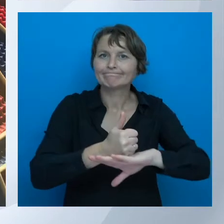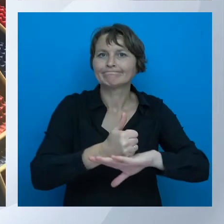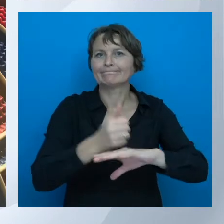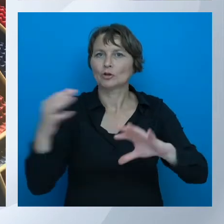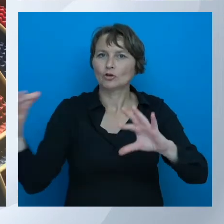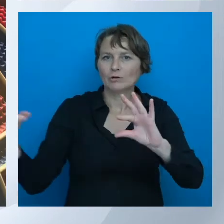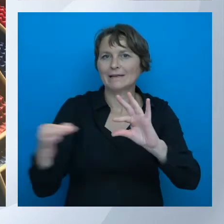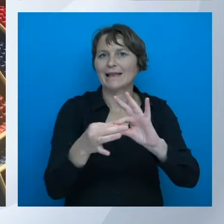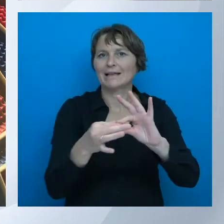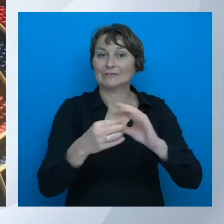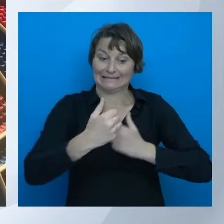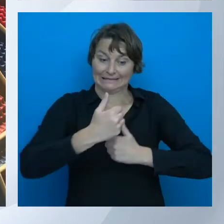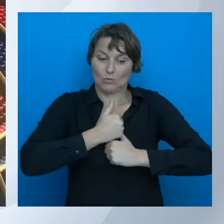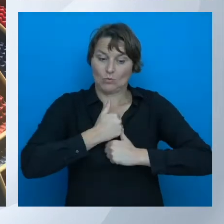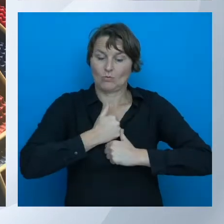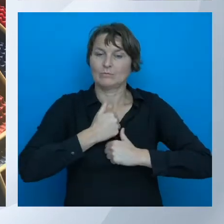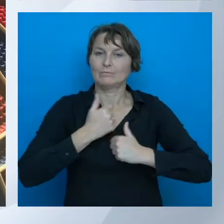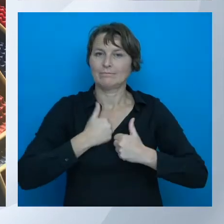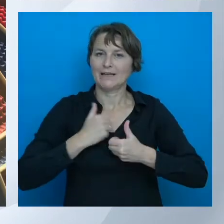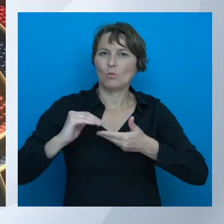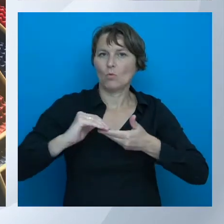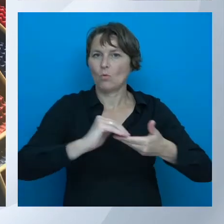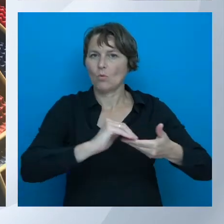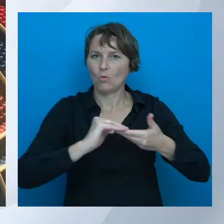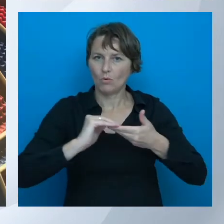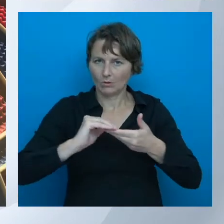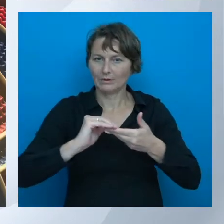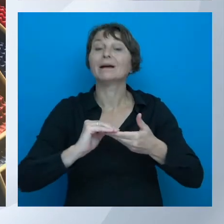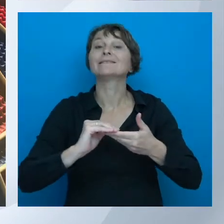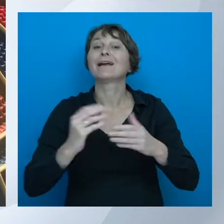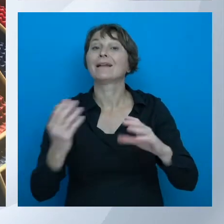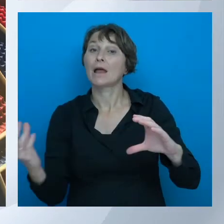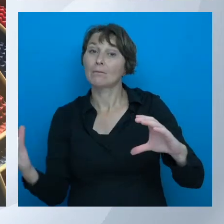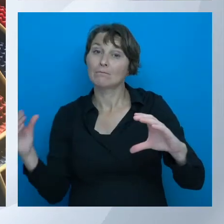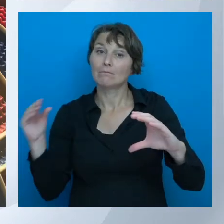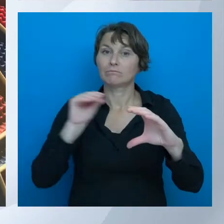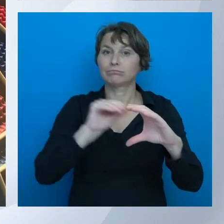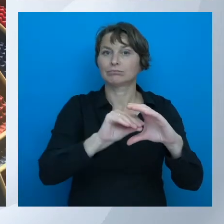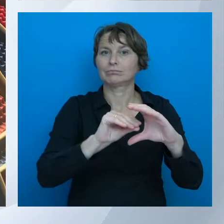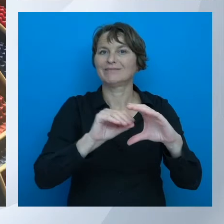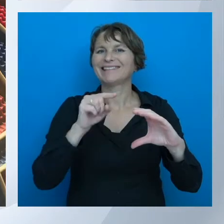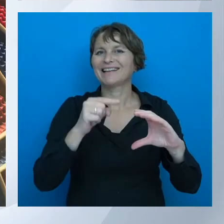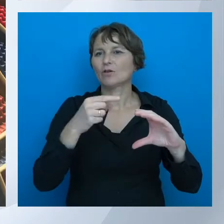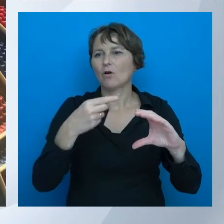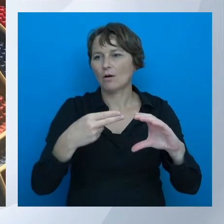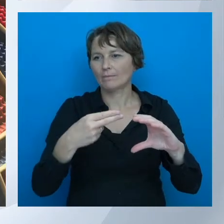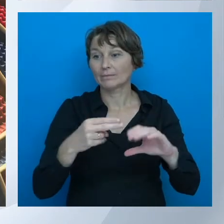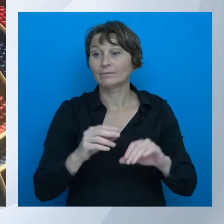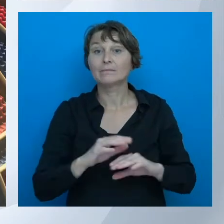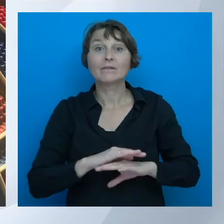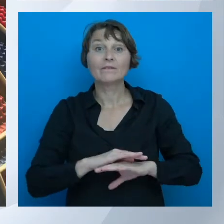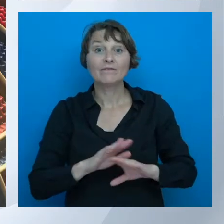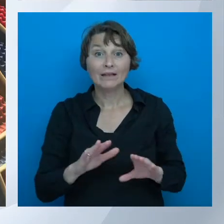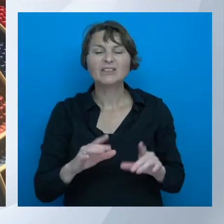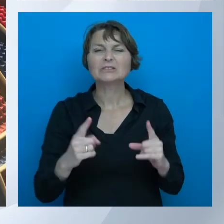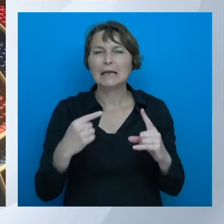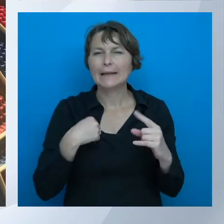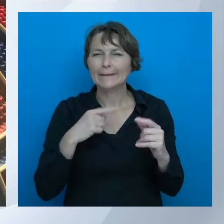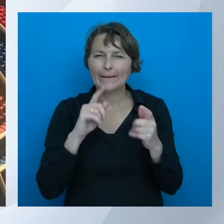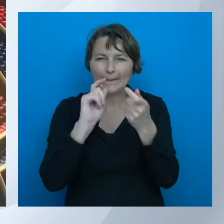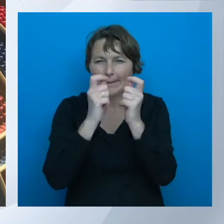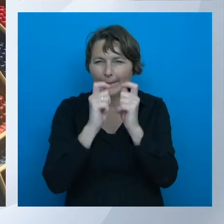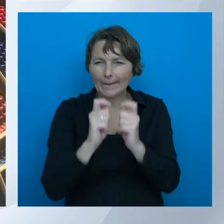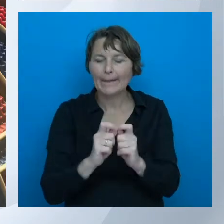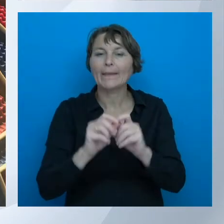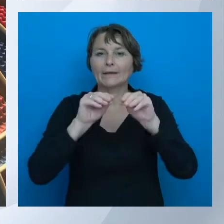the organization in order to actually do that. And well, once you've done that, you can configure, you can deploy anything. What will